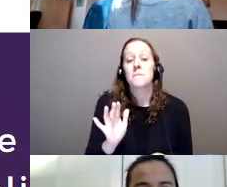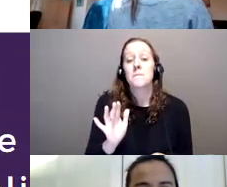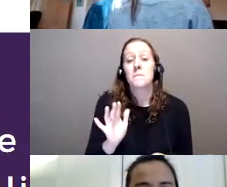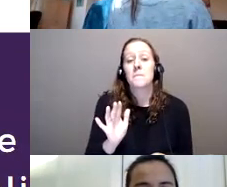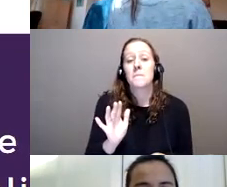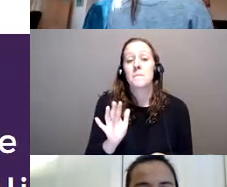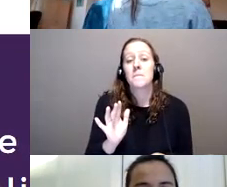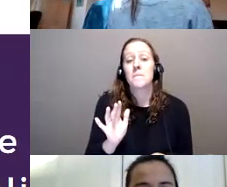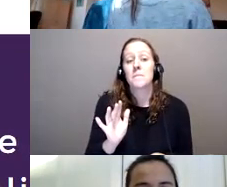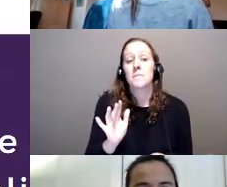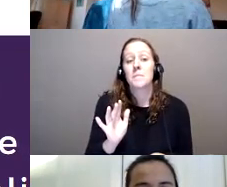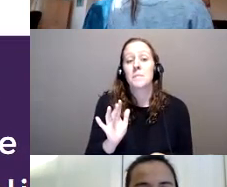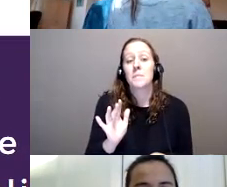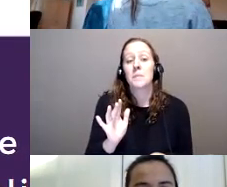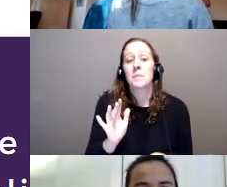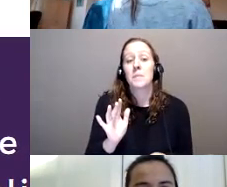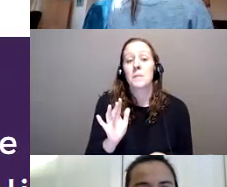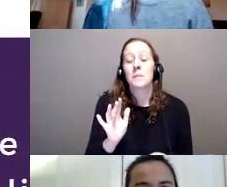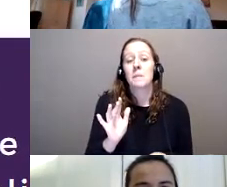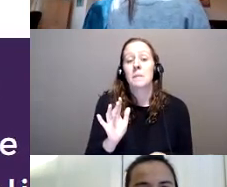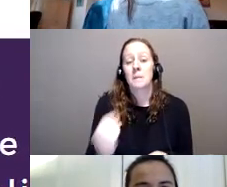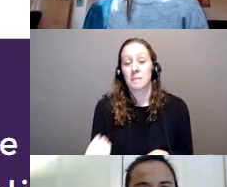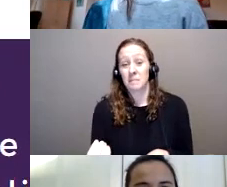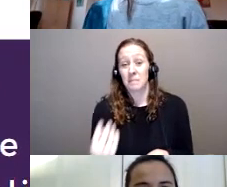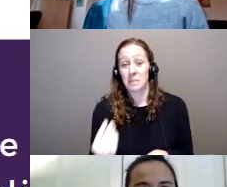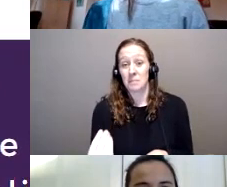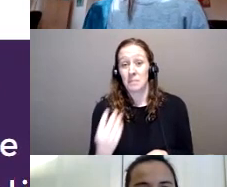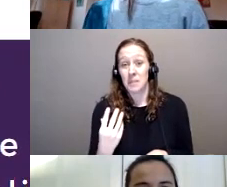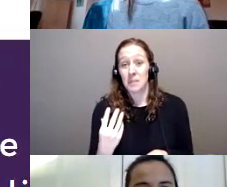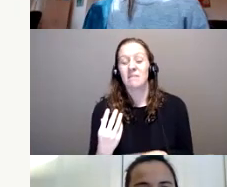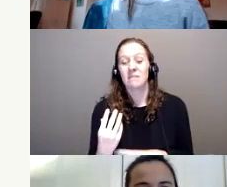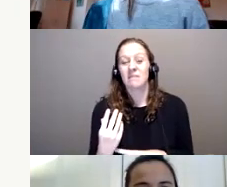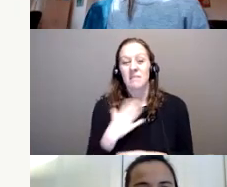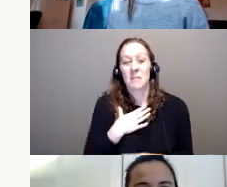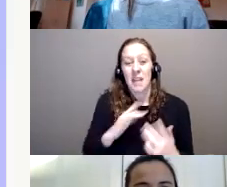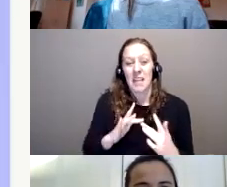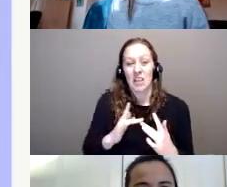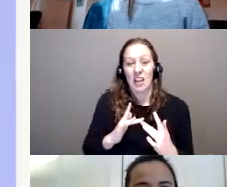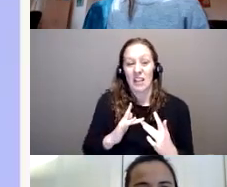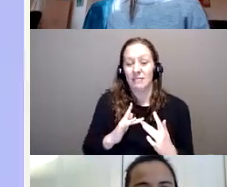I have been receiving signals that my Wi-Fi is unstable right now.